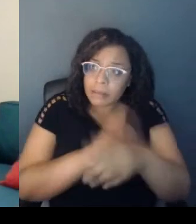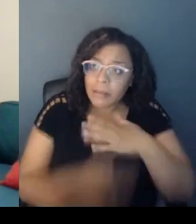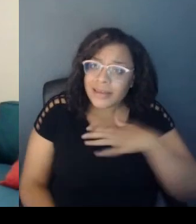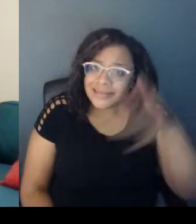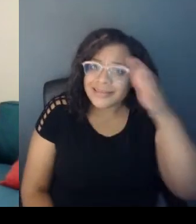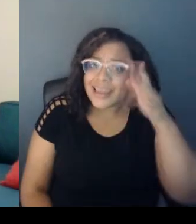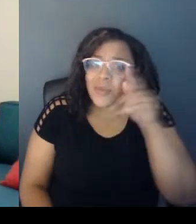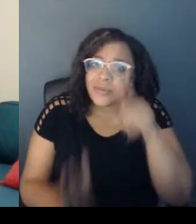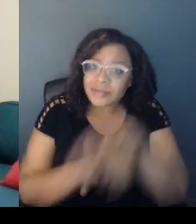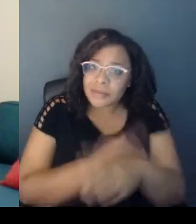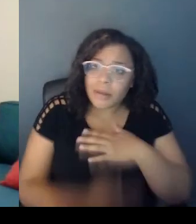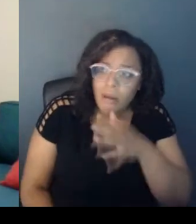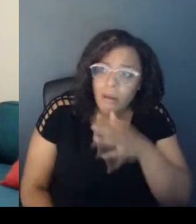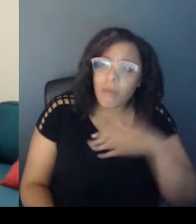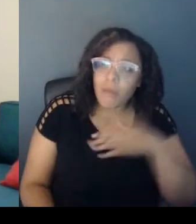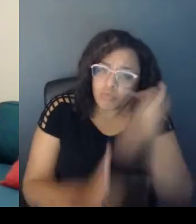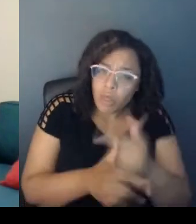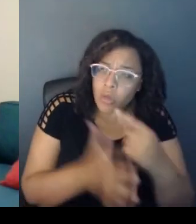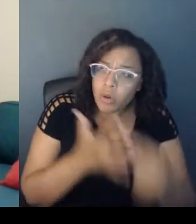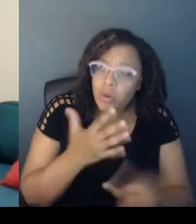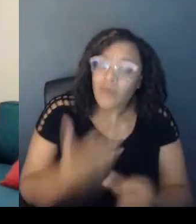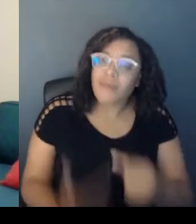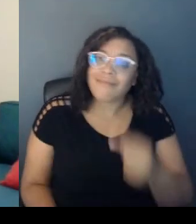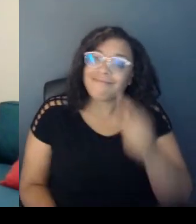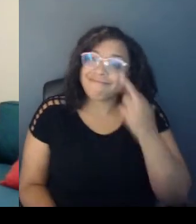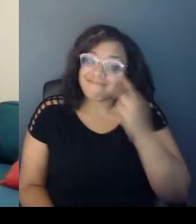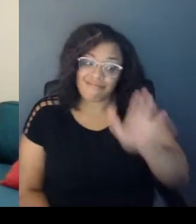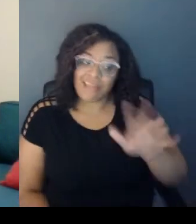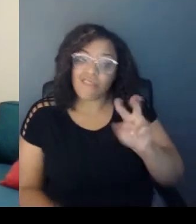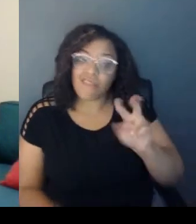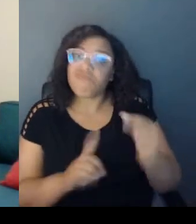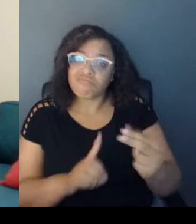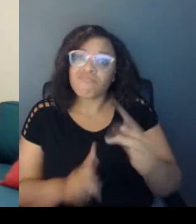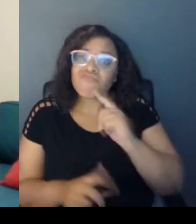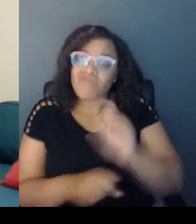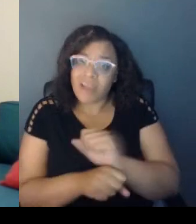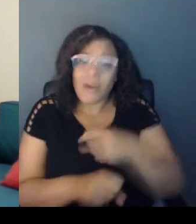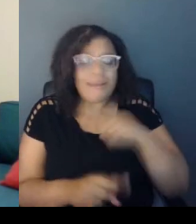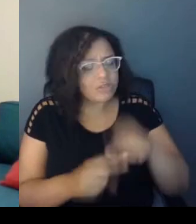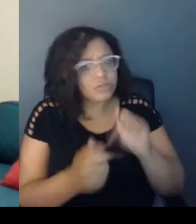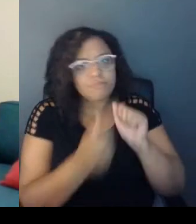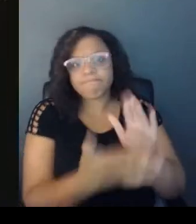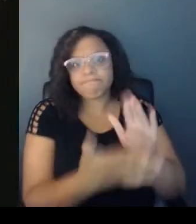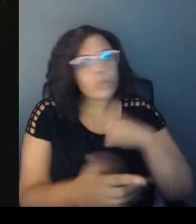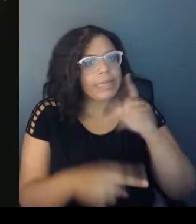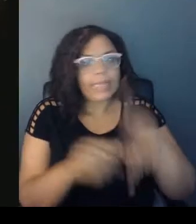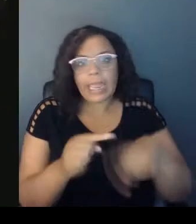So we have to understand that this is a reality, and we have to really address it head on. We can't act like it's not going on.